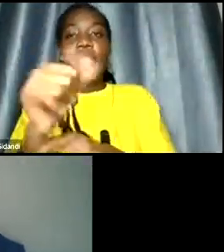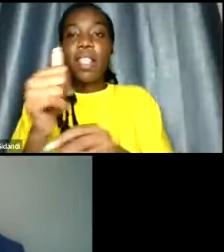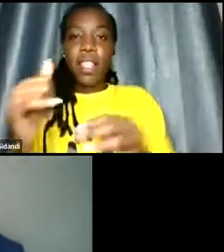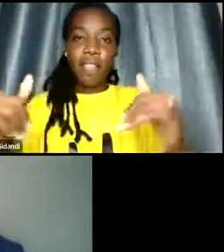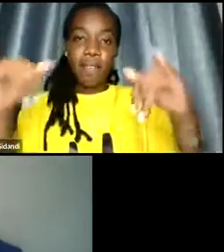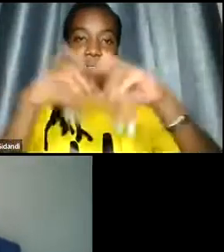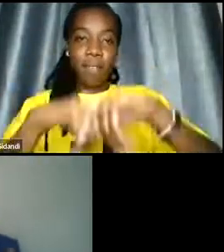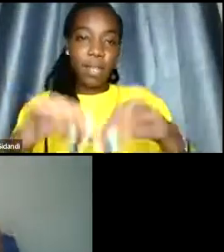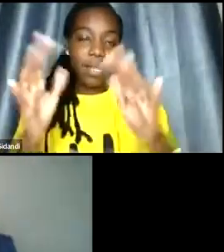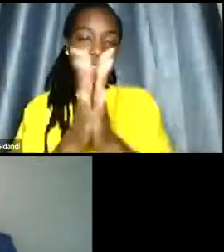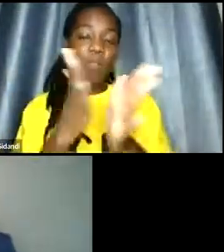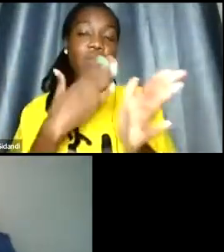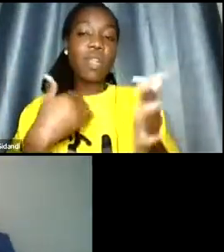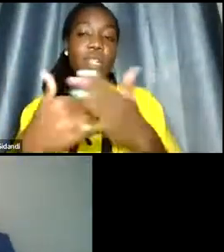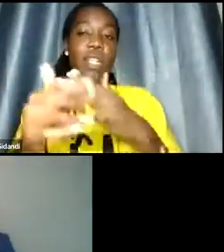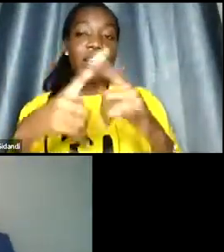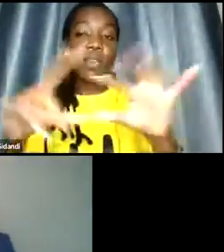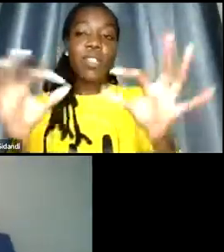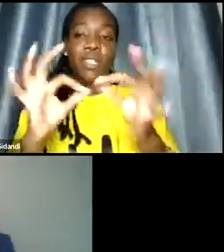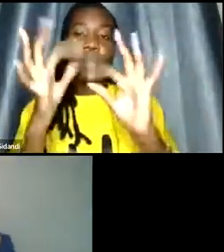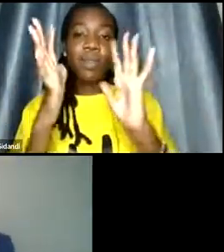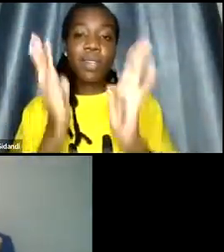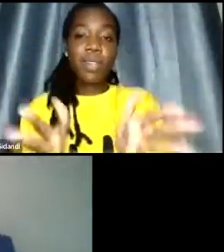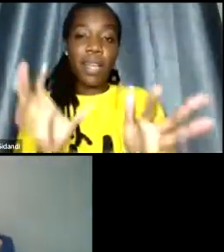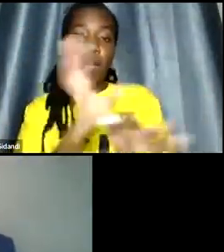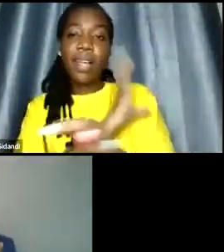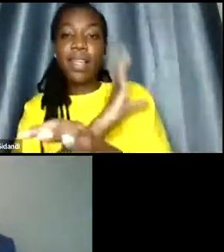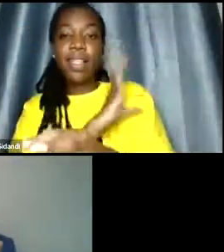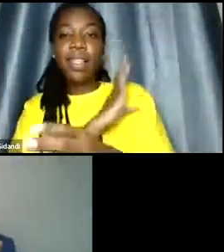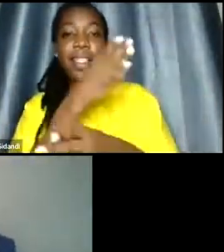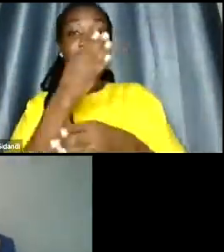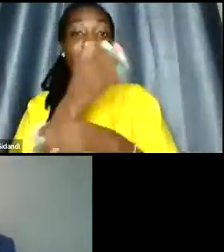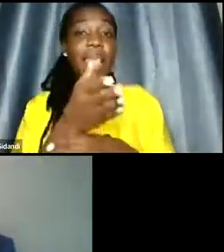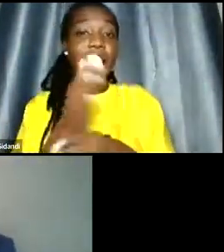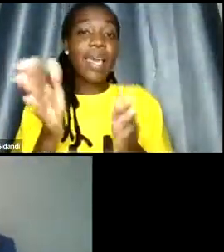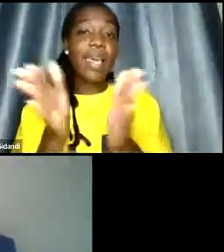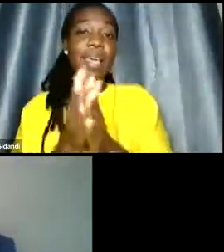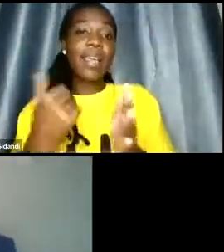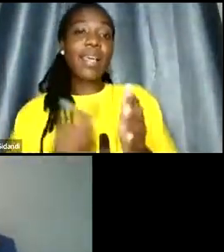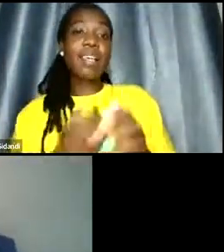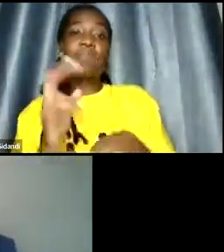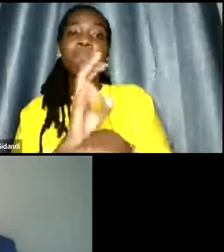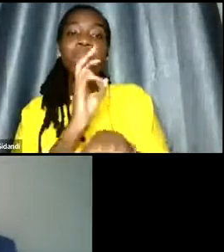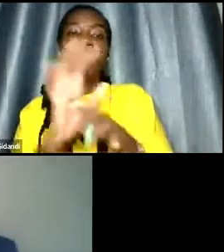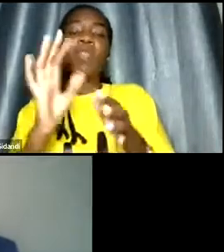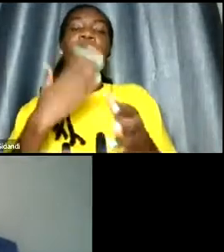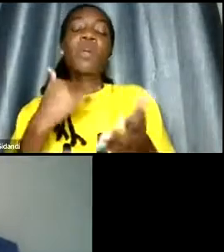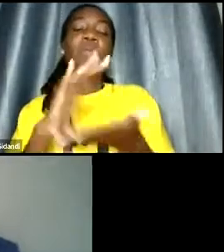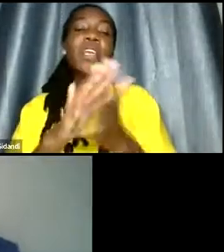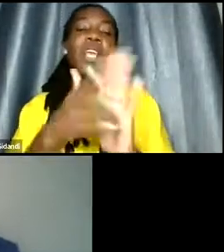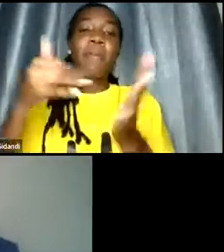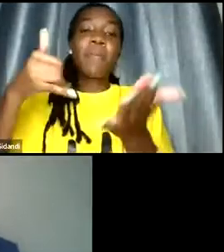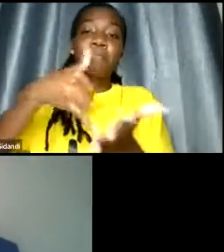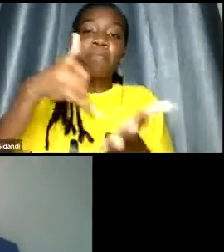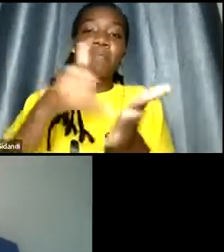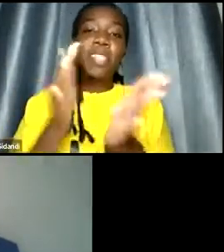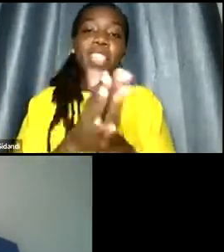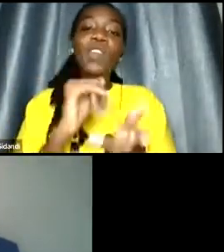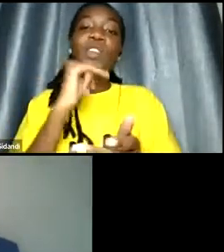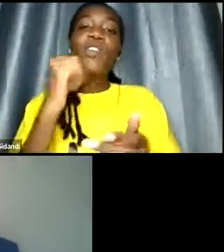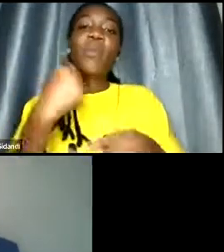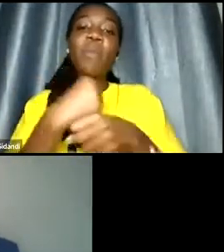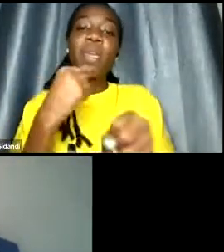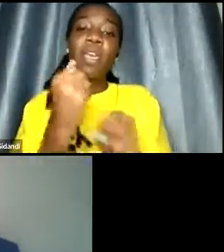sign language interpreter, Catherine Sidandi will be there. We are seeking to be inclusive. Please don't leave